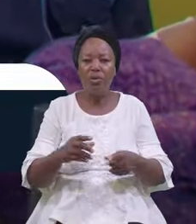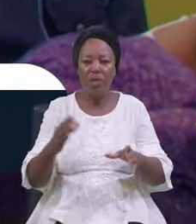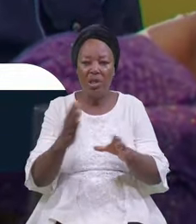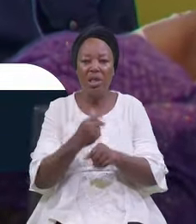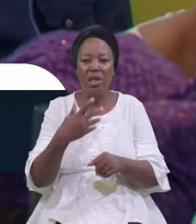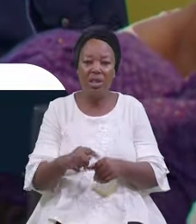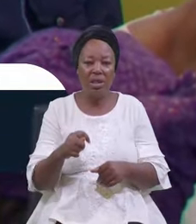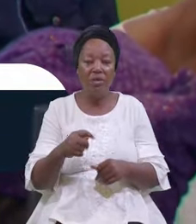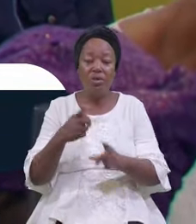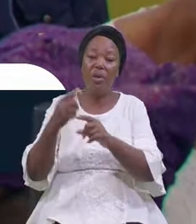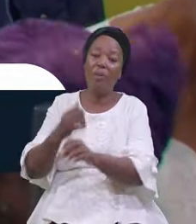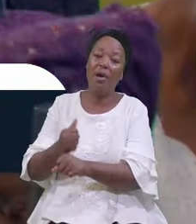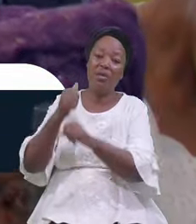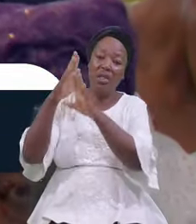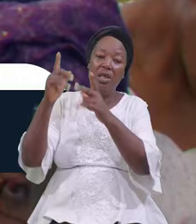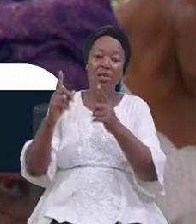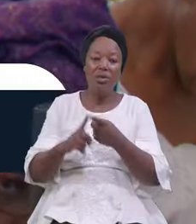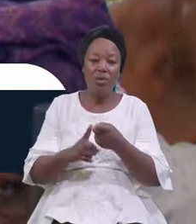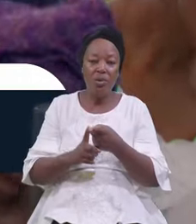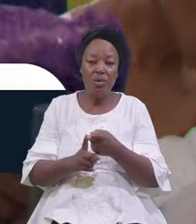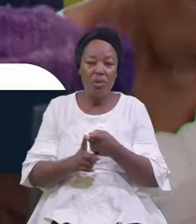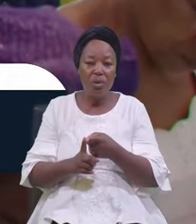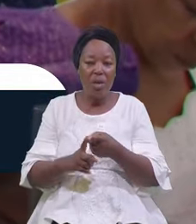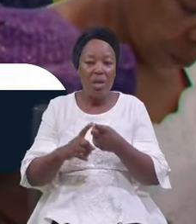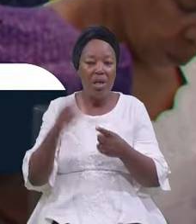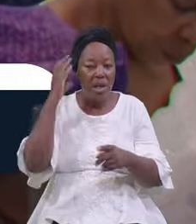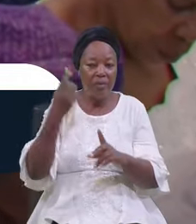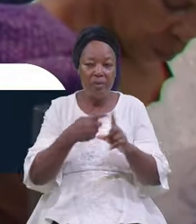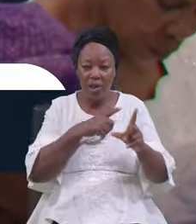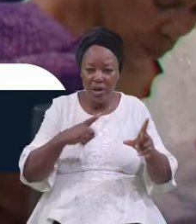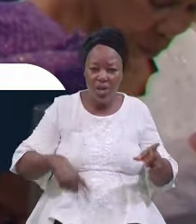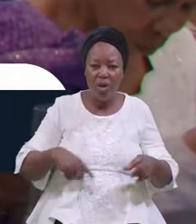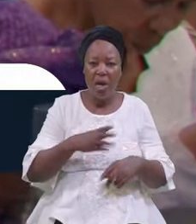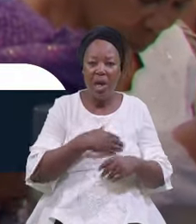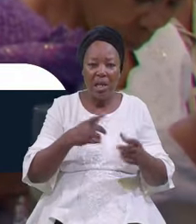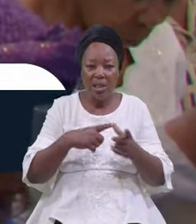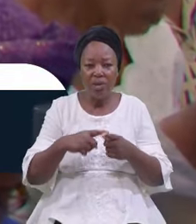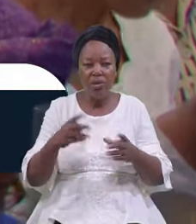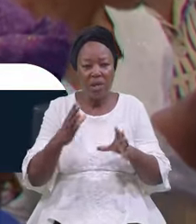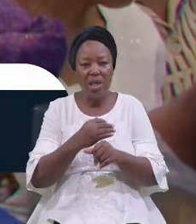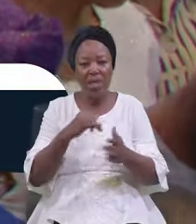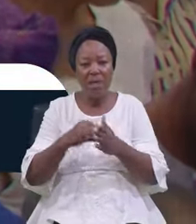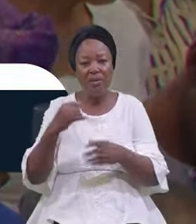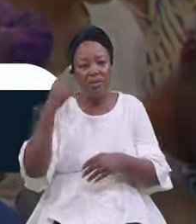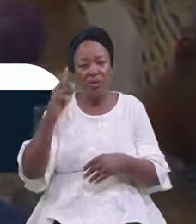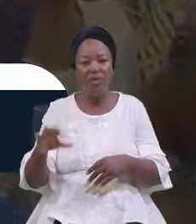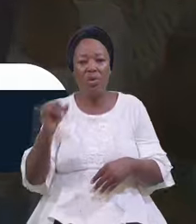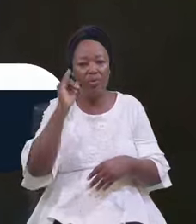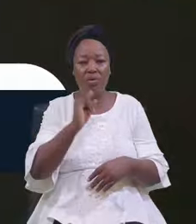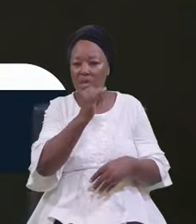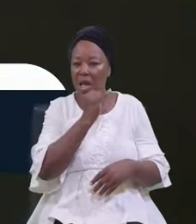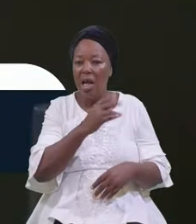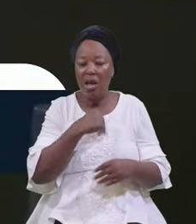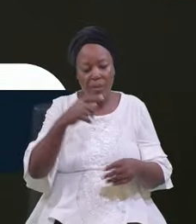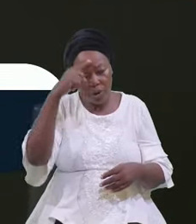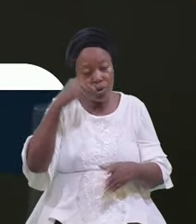for the children of Israel and for humanity, because all those commandments,